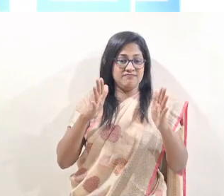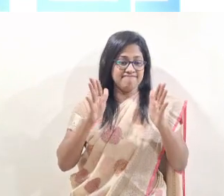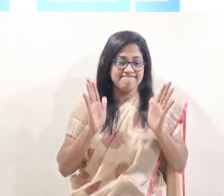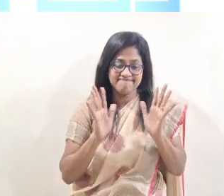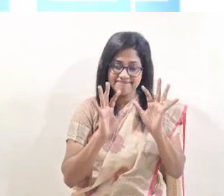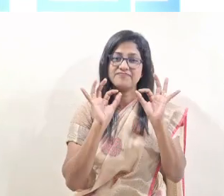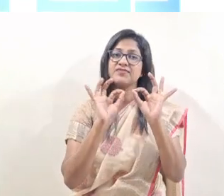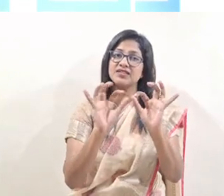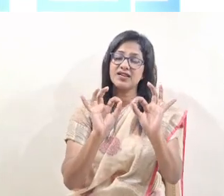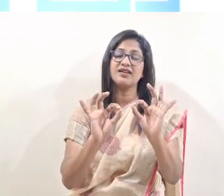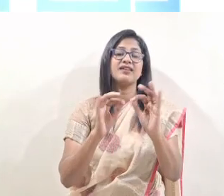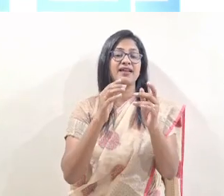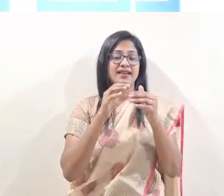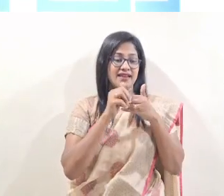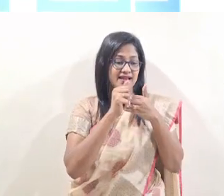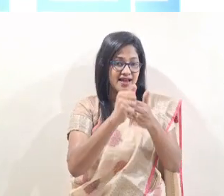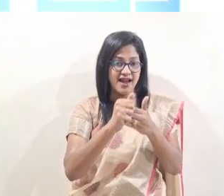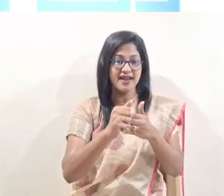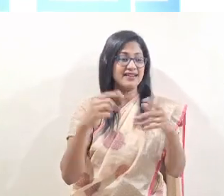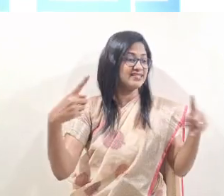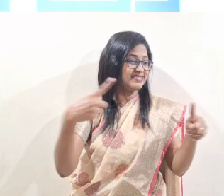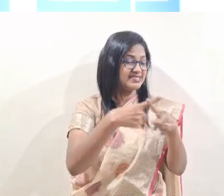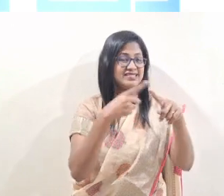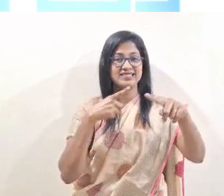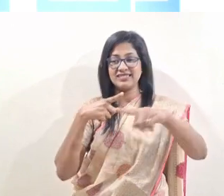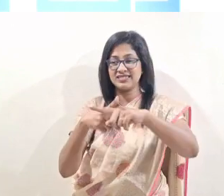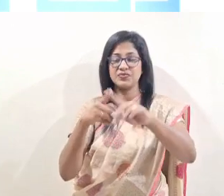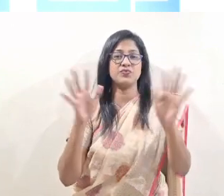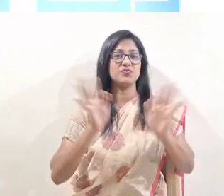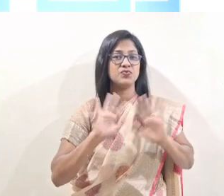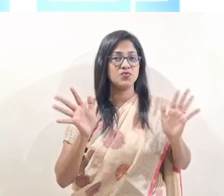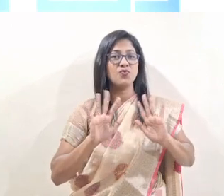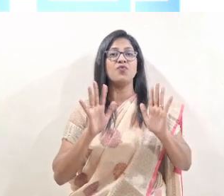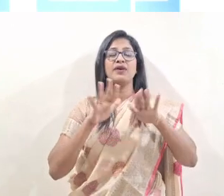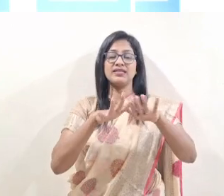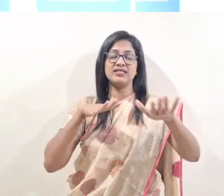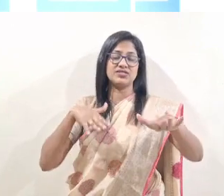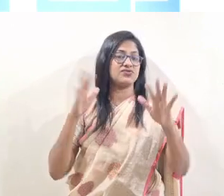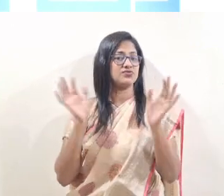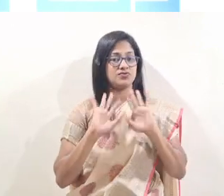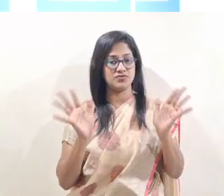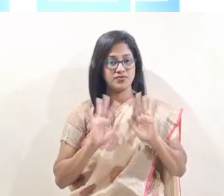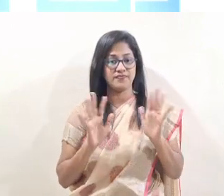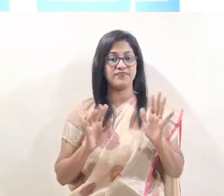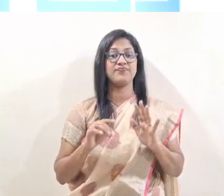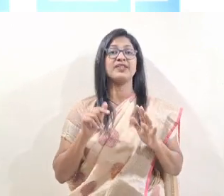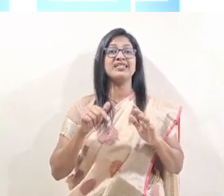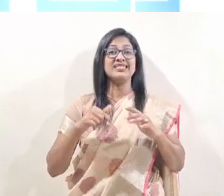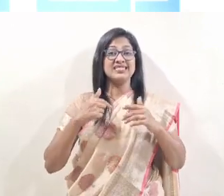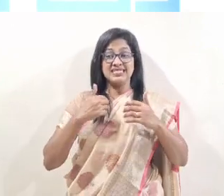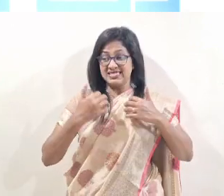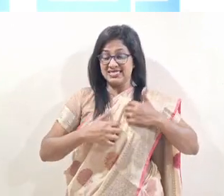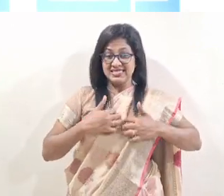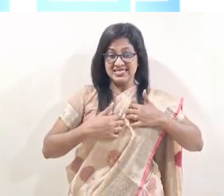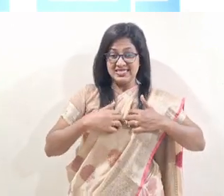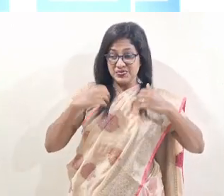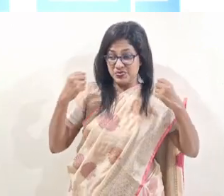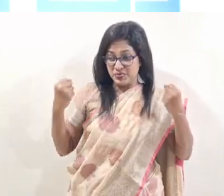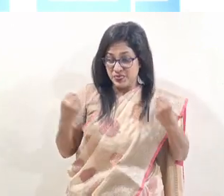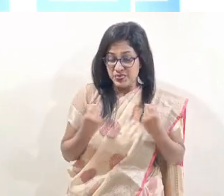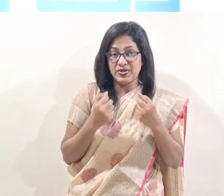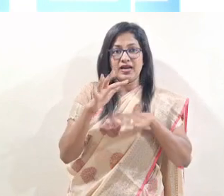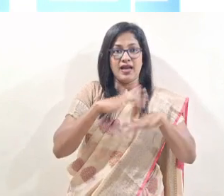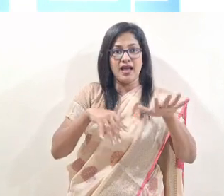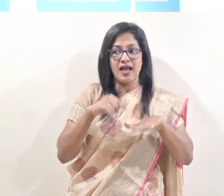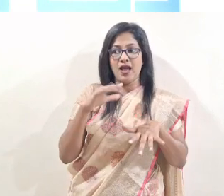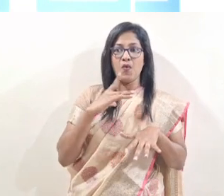be guided and there'll be no cross flows and there'll be no congestion. And with a lot of anticipation, we